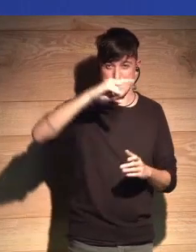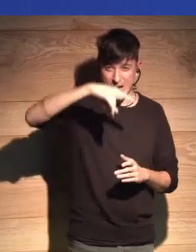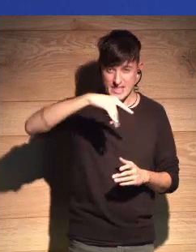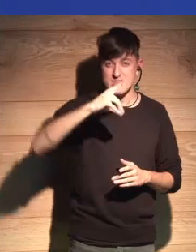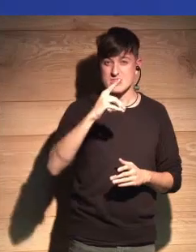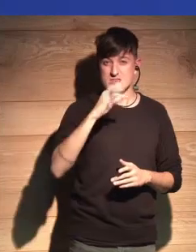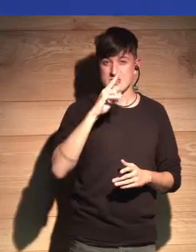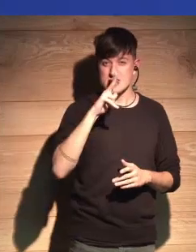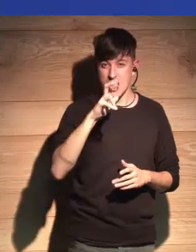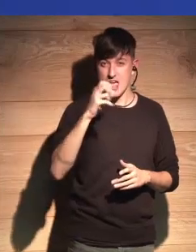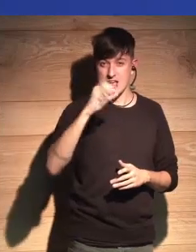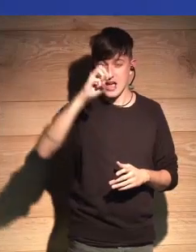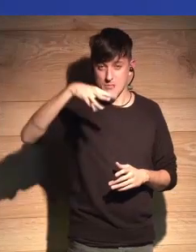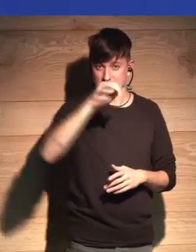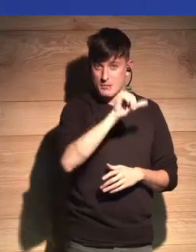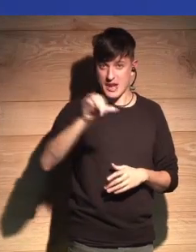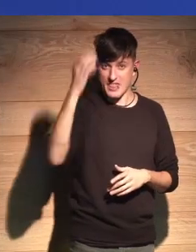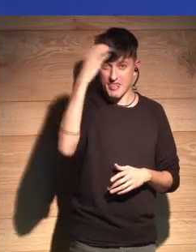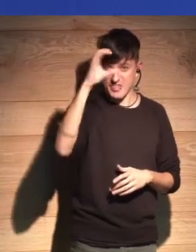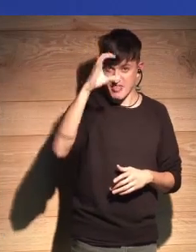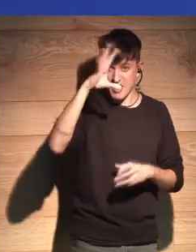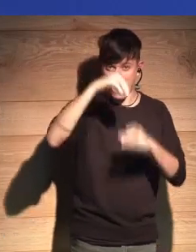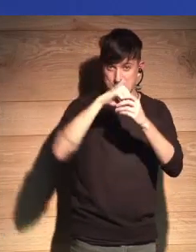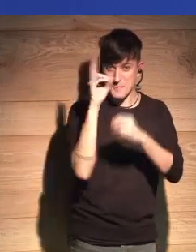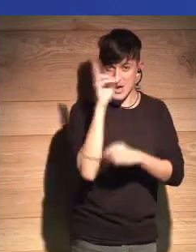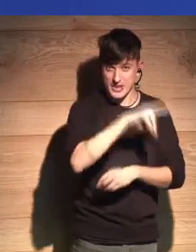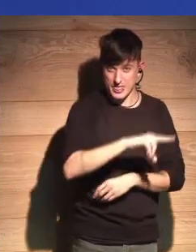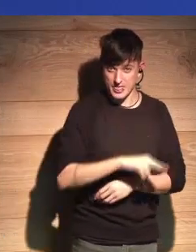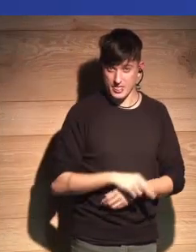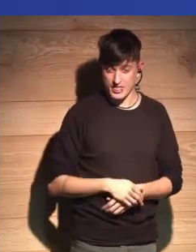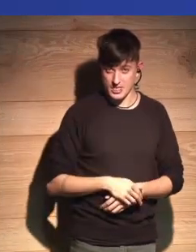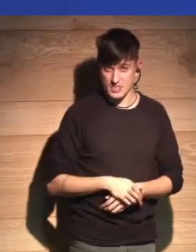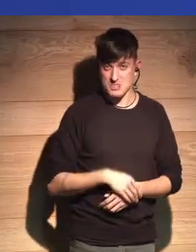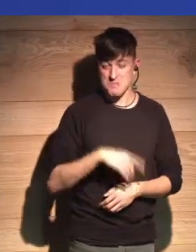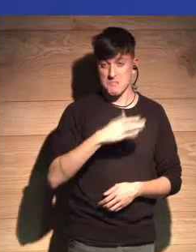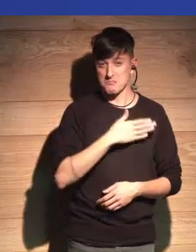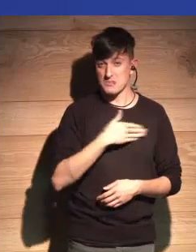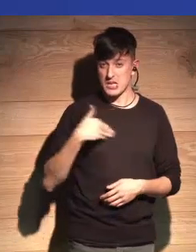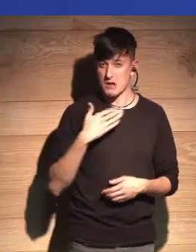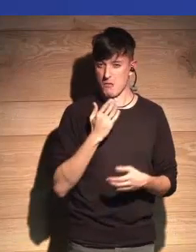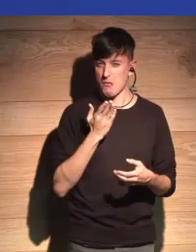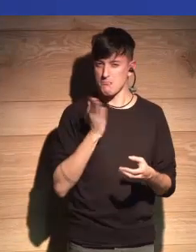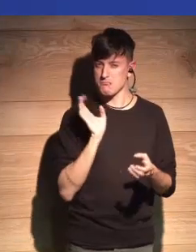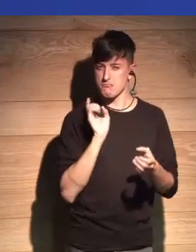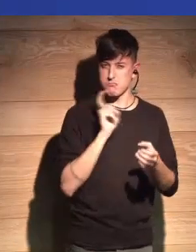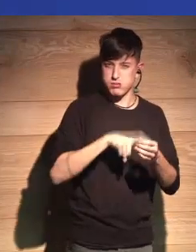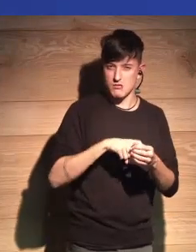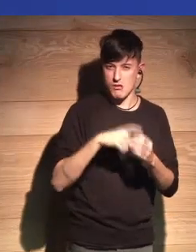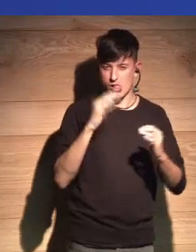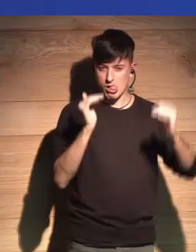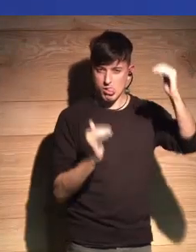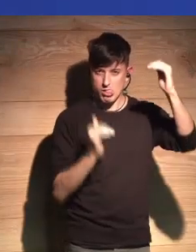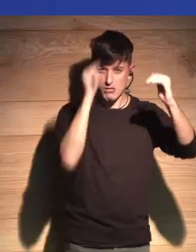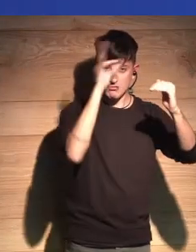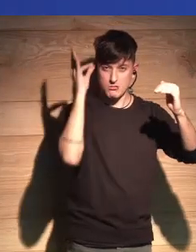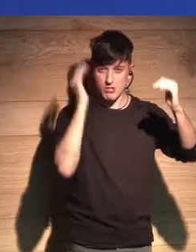third edition of Mind the Gap within the framework of the Science Week in Madrid. We